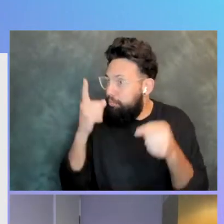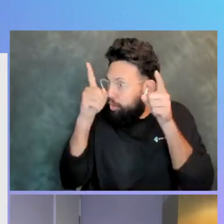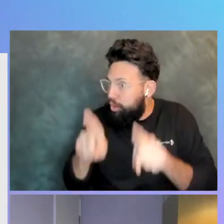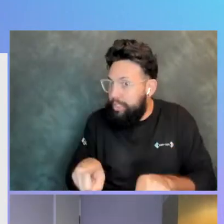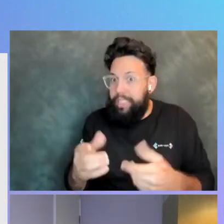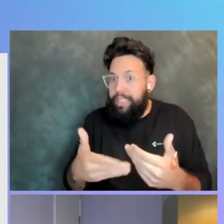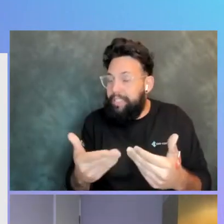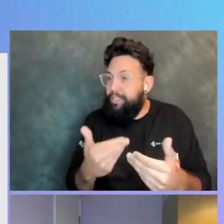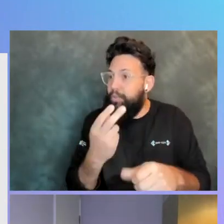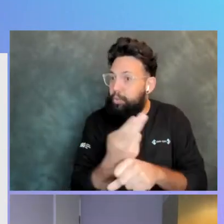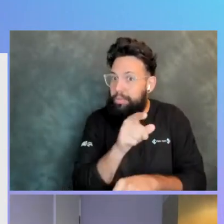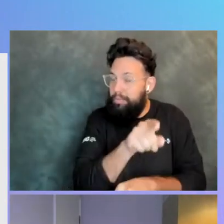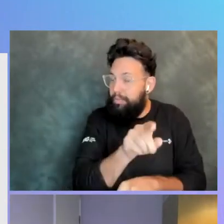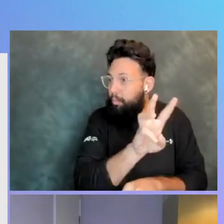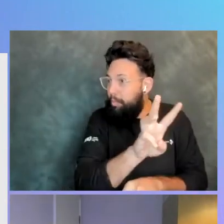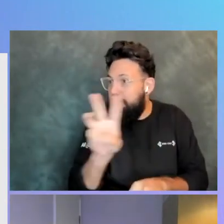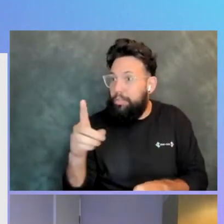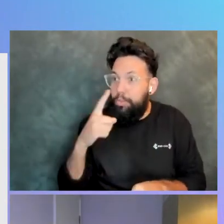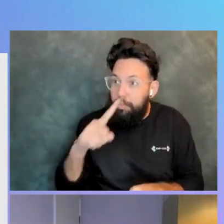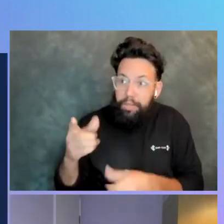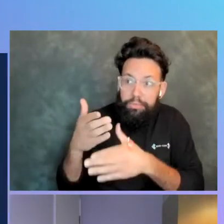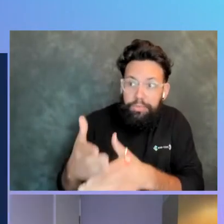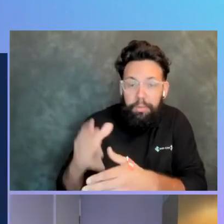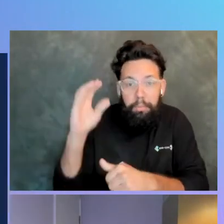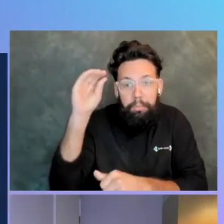share your opinion with us?